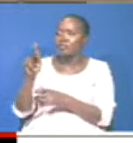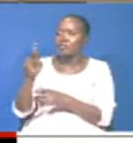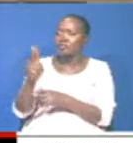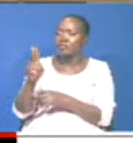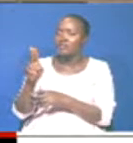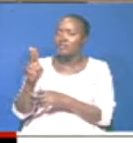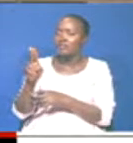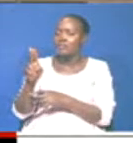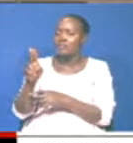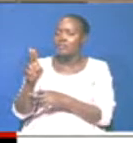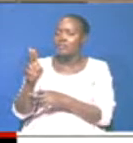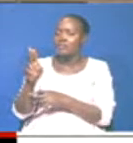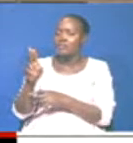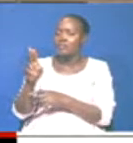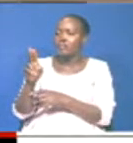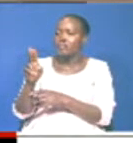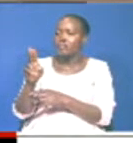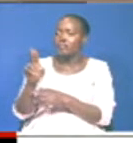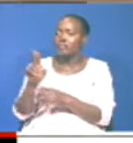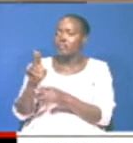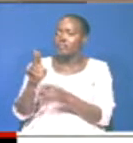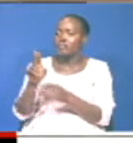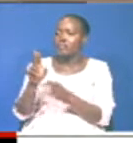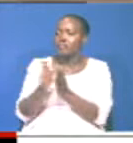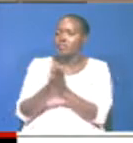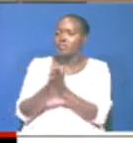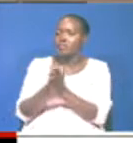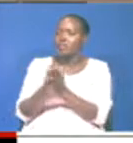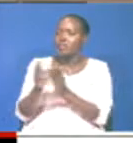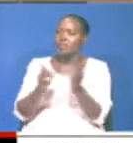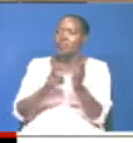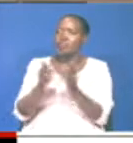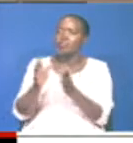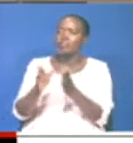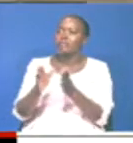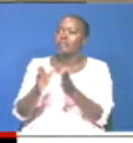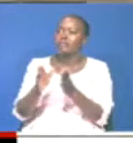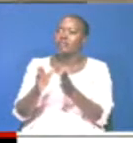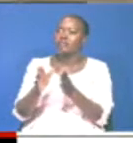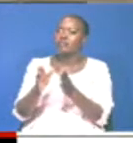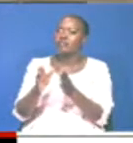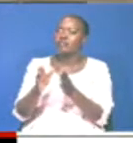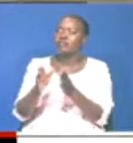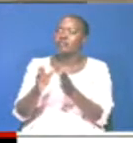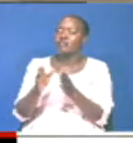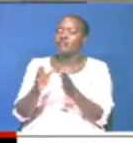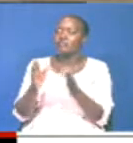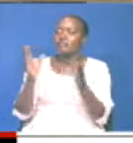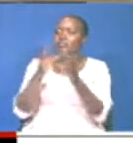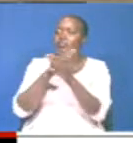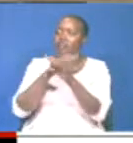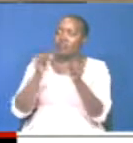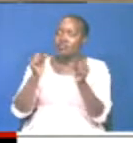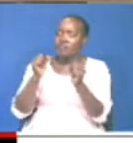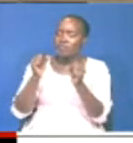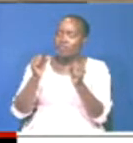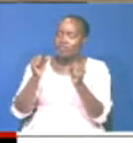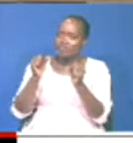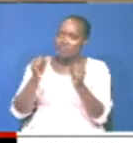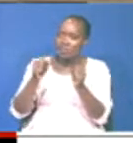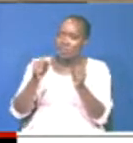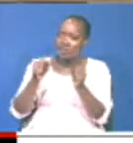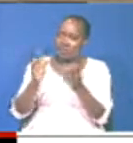into journalism and let alone became the director of Permanent Music Commission. He's retired. And then there was